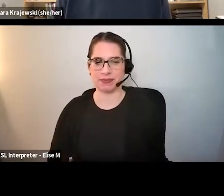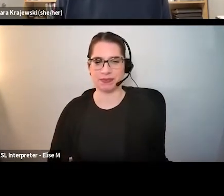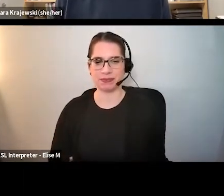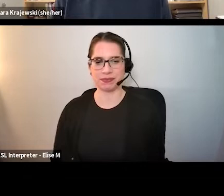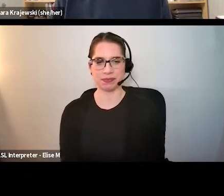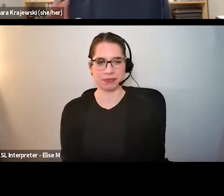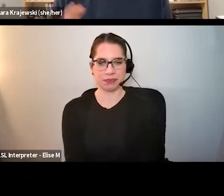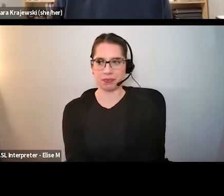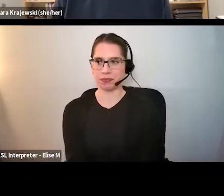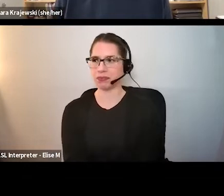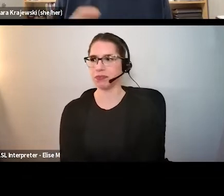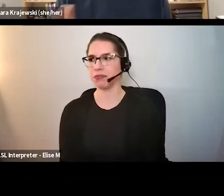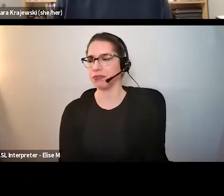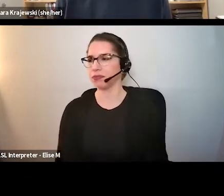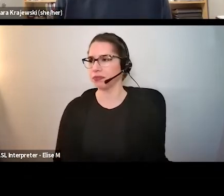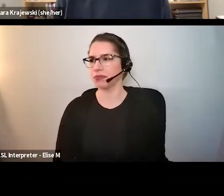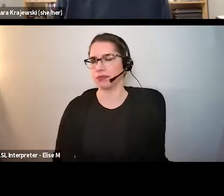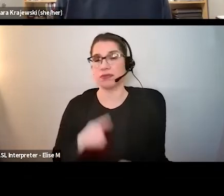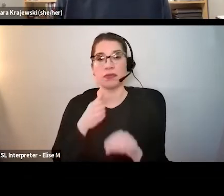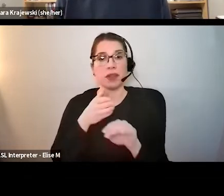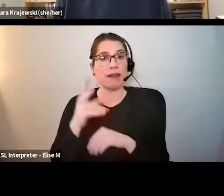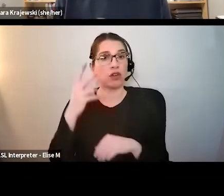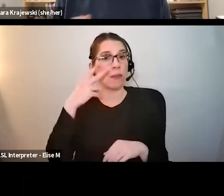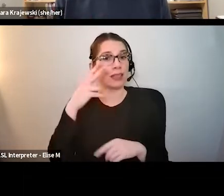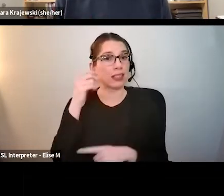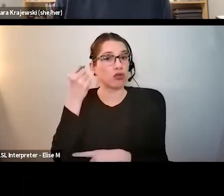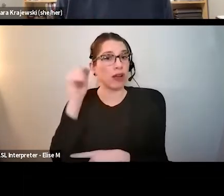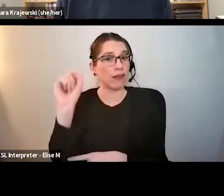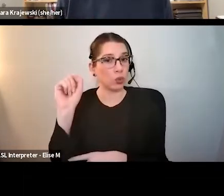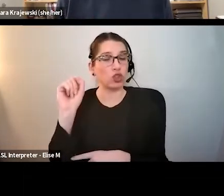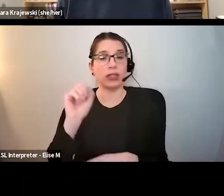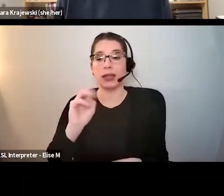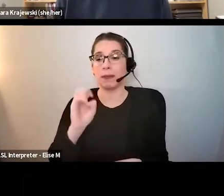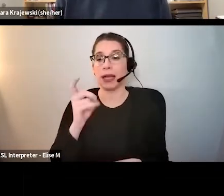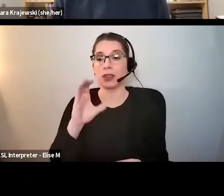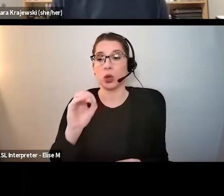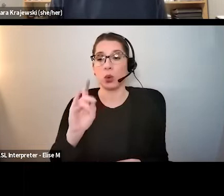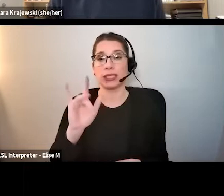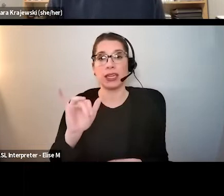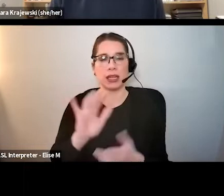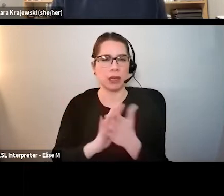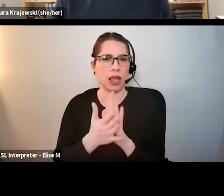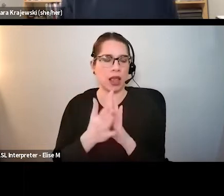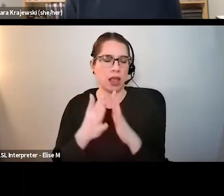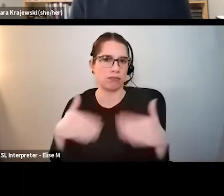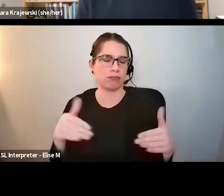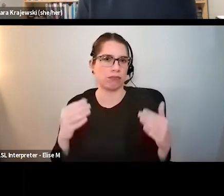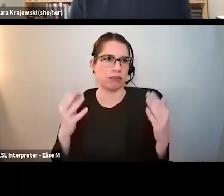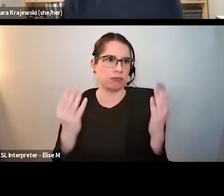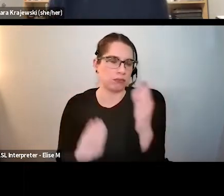After the Mexican Revolution, Mexico City became a vibrant cultural center that attracted international